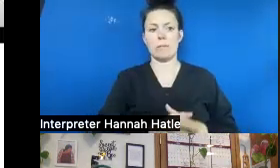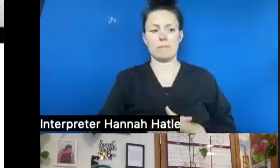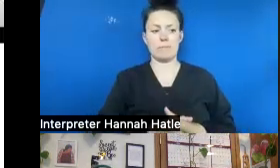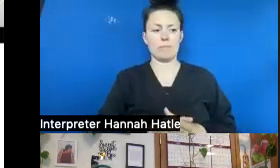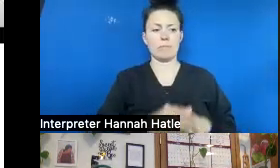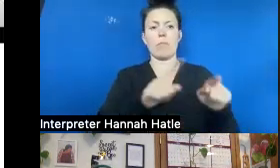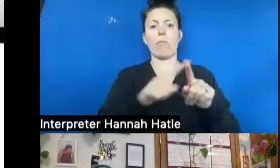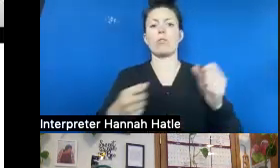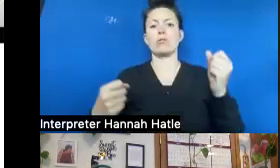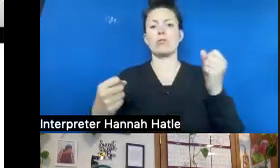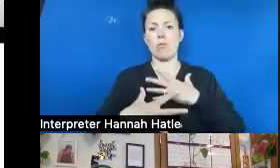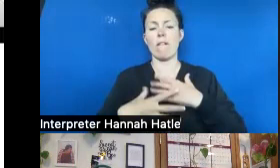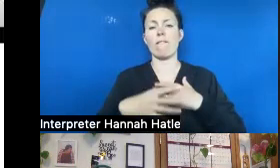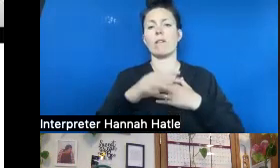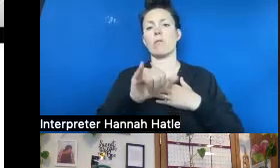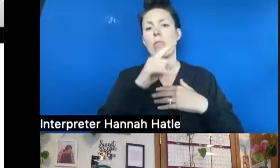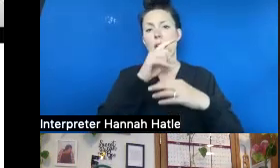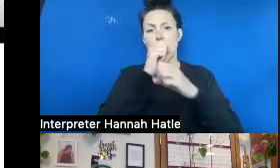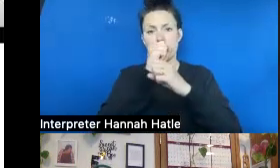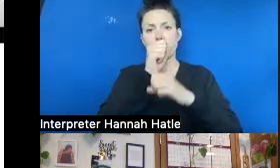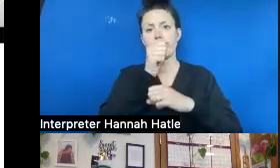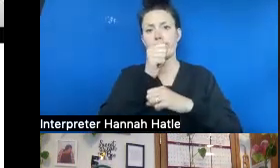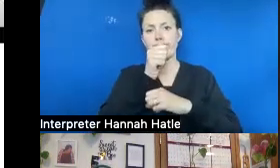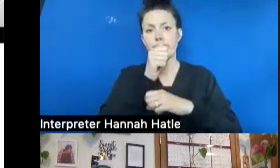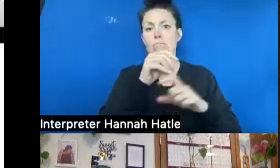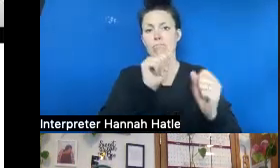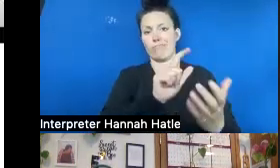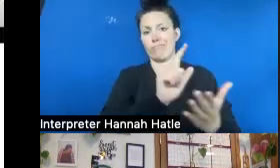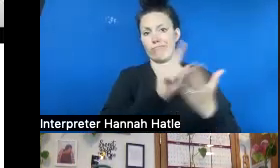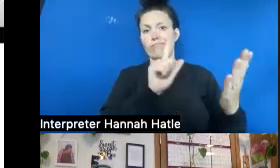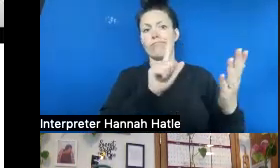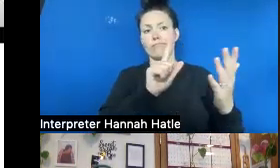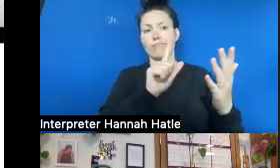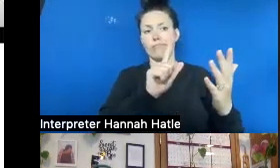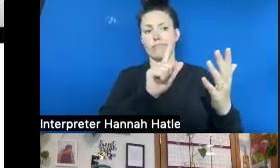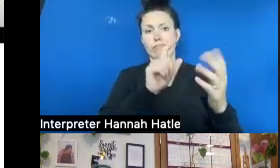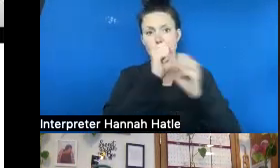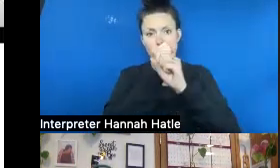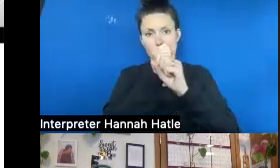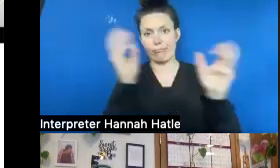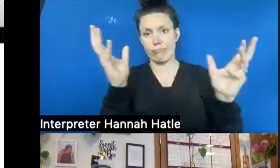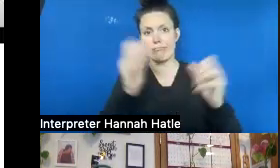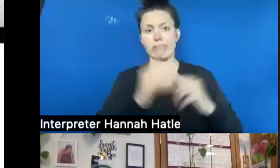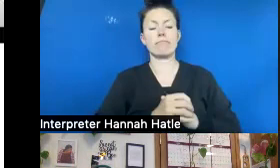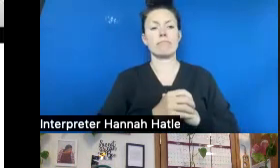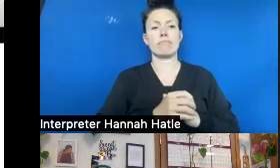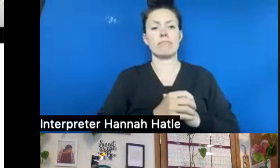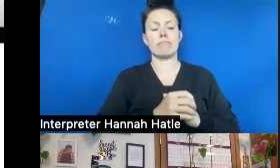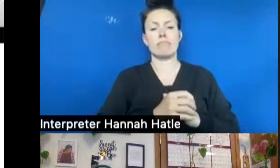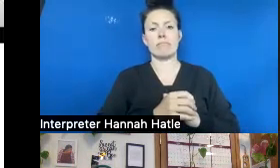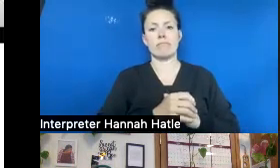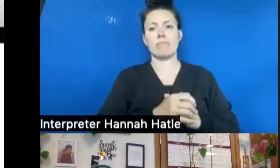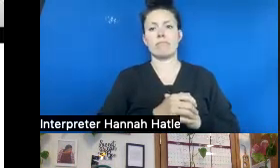Also, fears that confidentiality may be breached. I have had